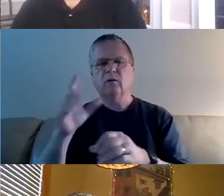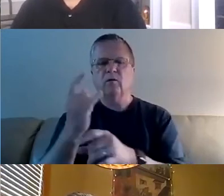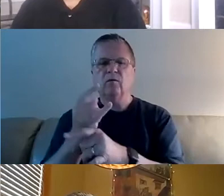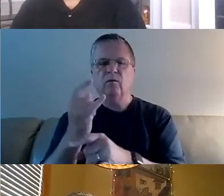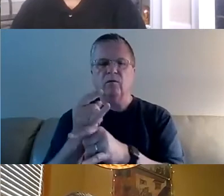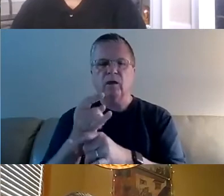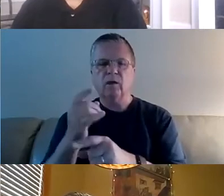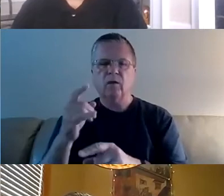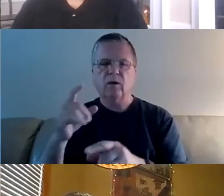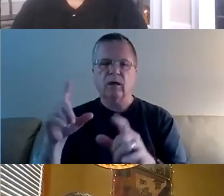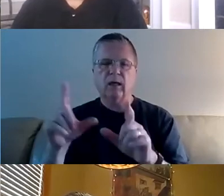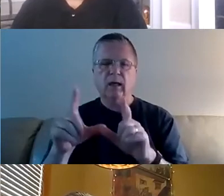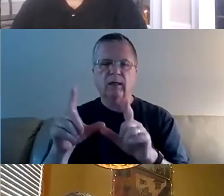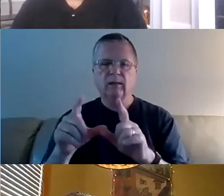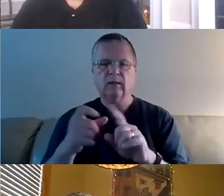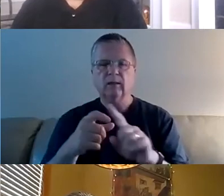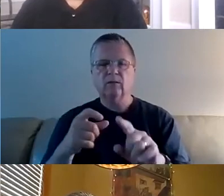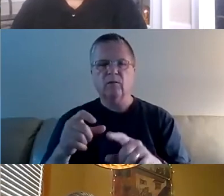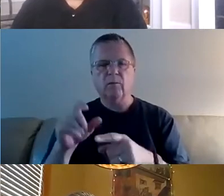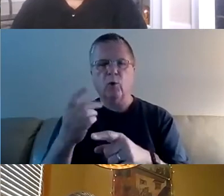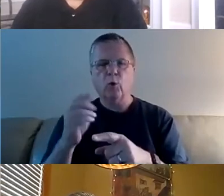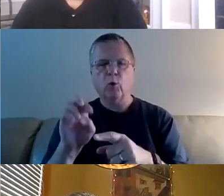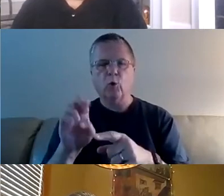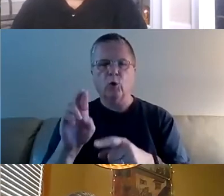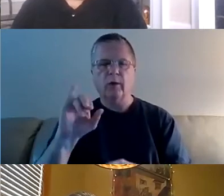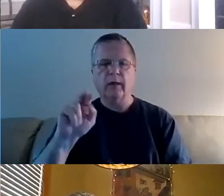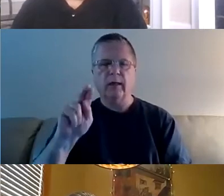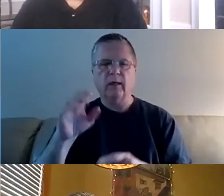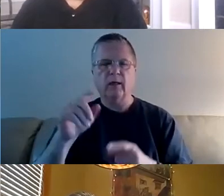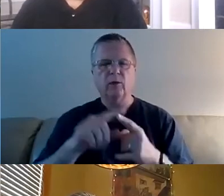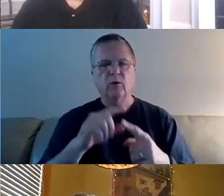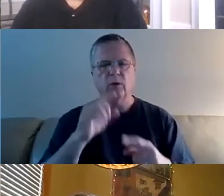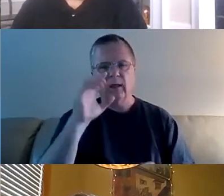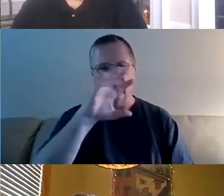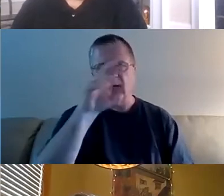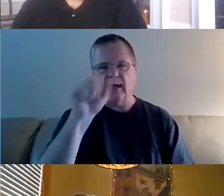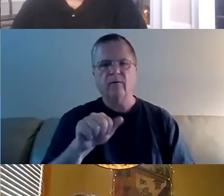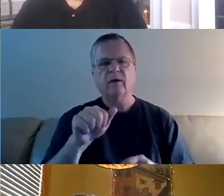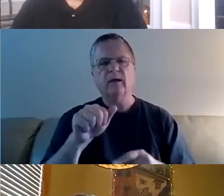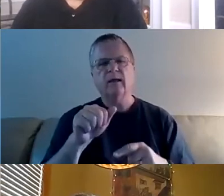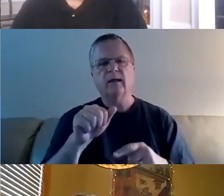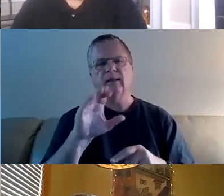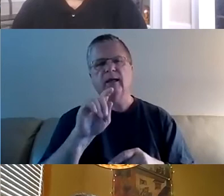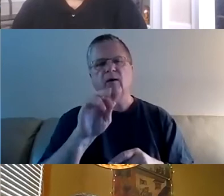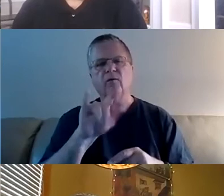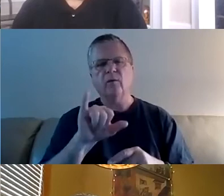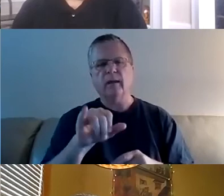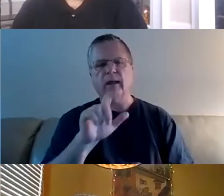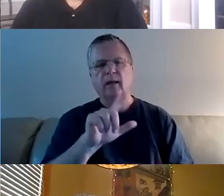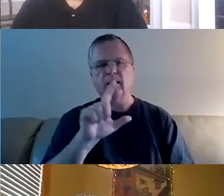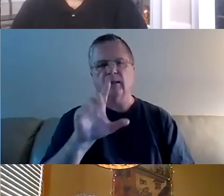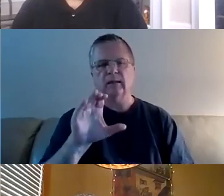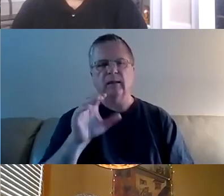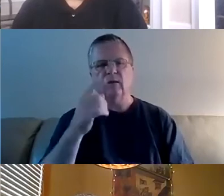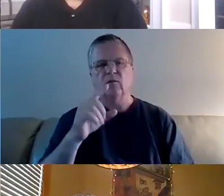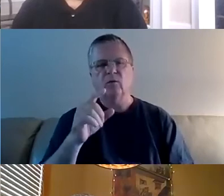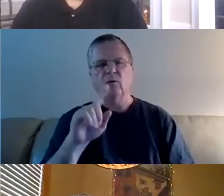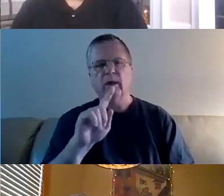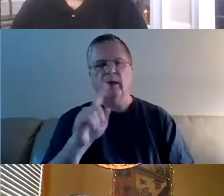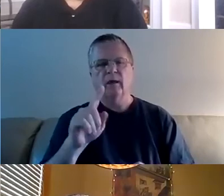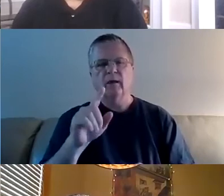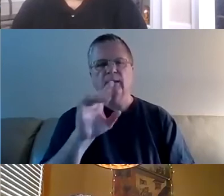Affolder Enterprises, Inc. to the applicant's Cabaret LLC for the premises located at